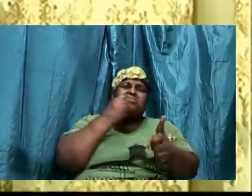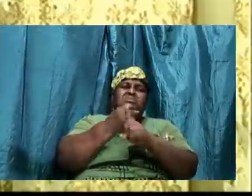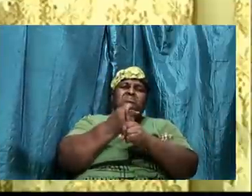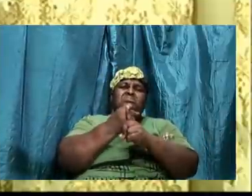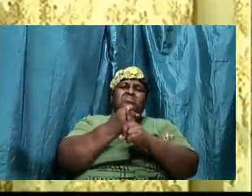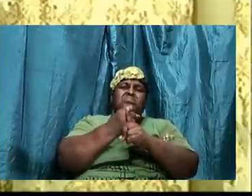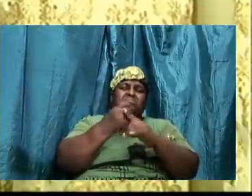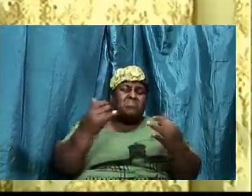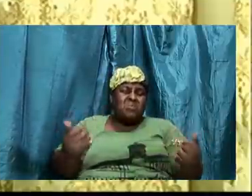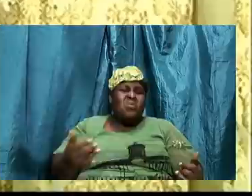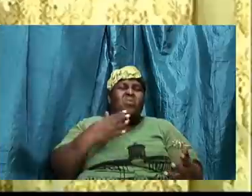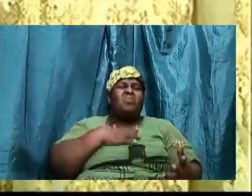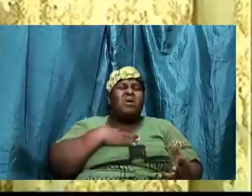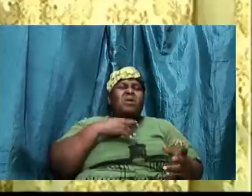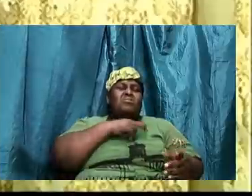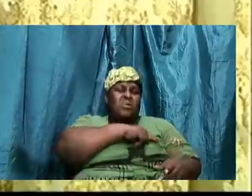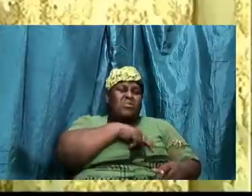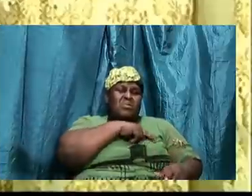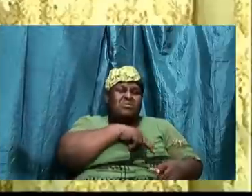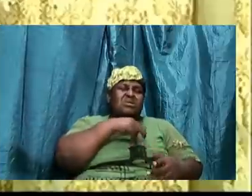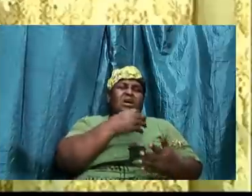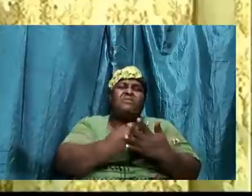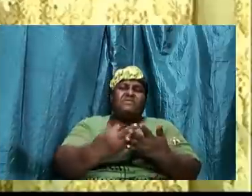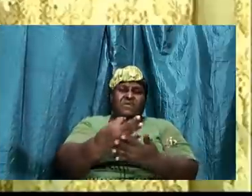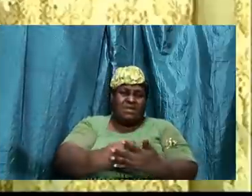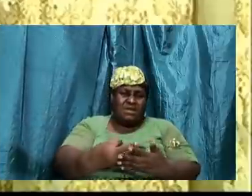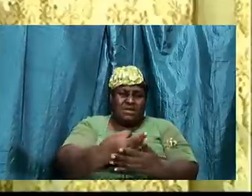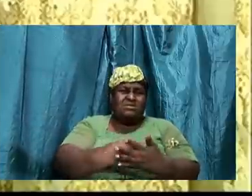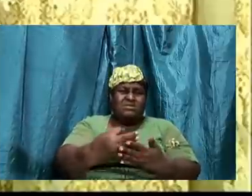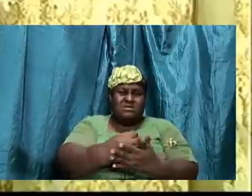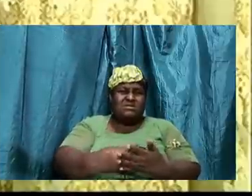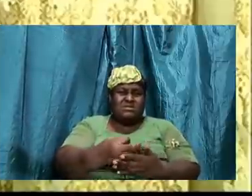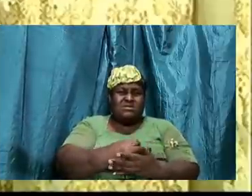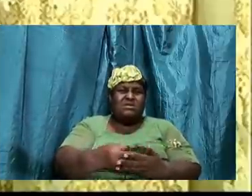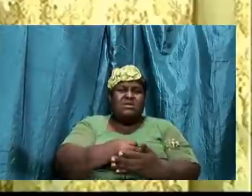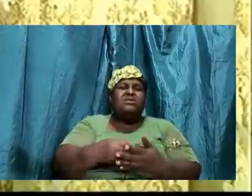is being attacked. Now my finances is being attacked.